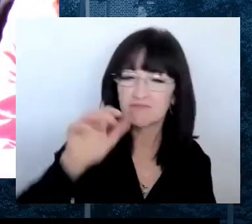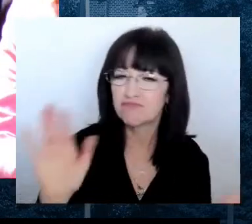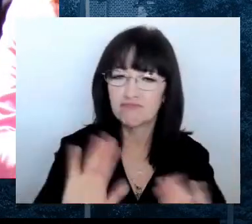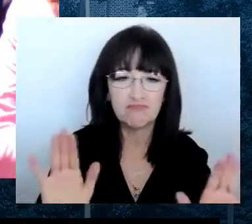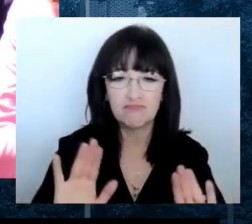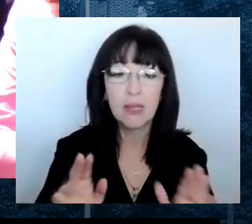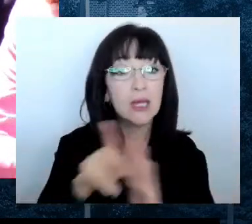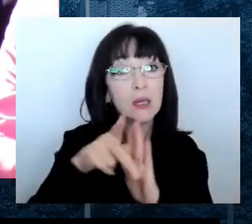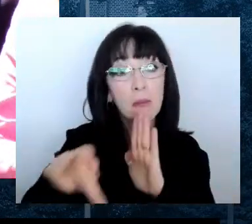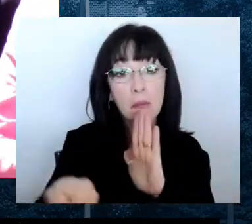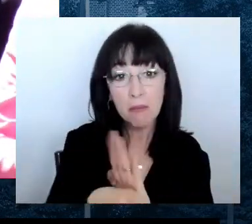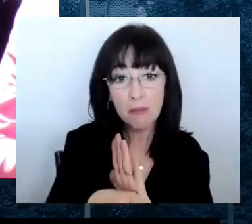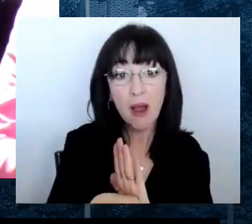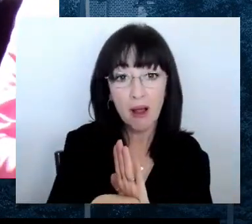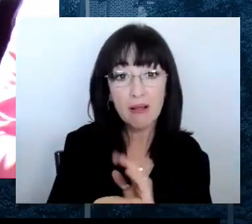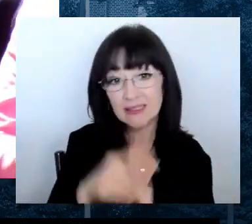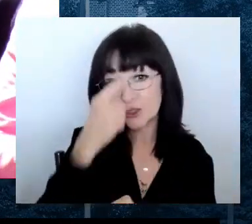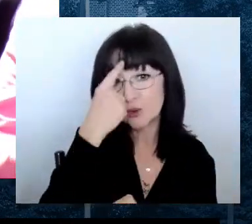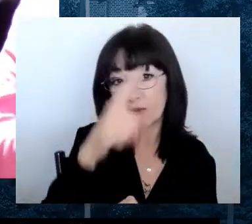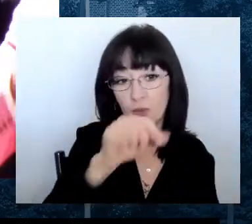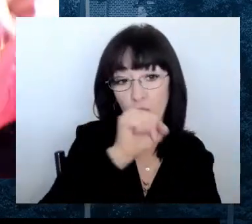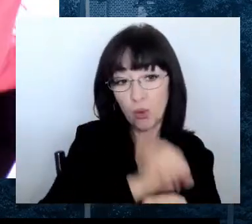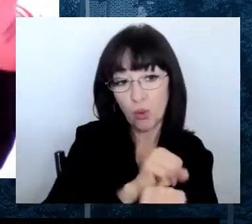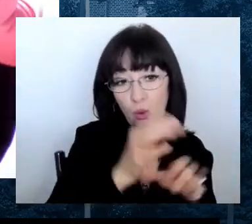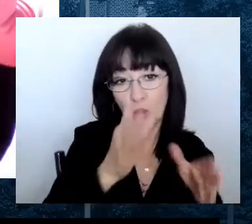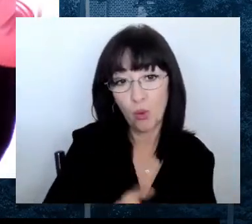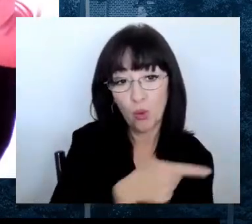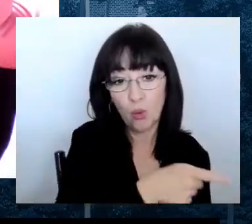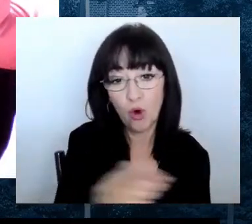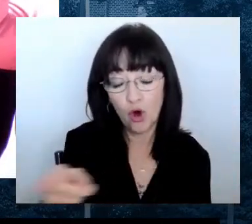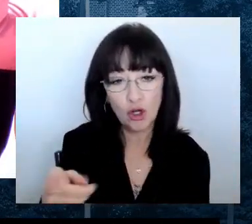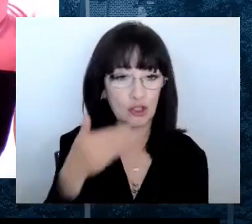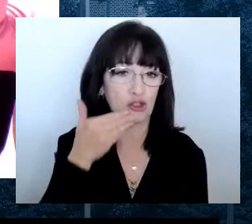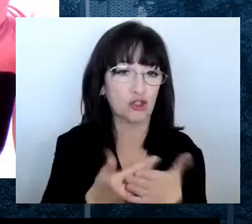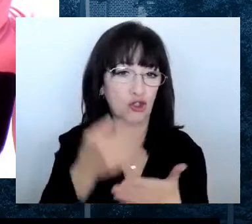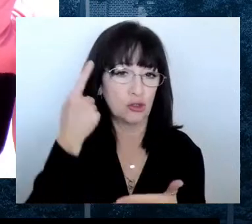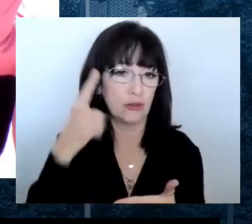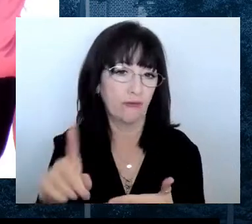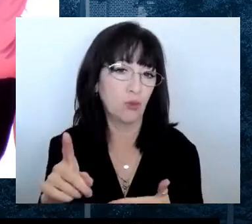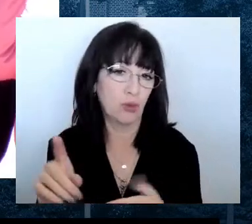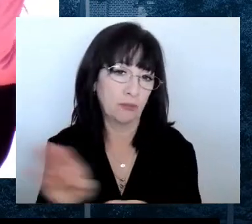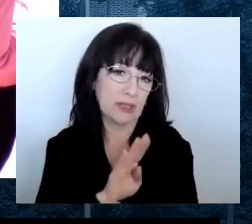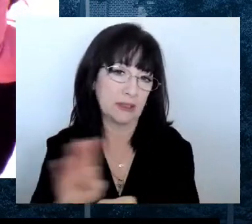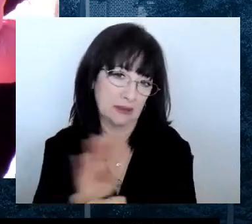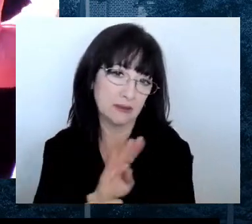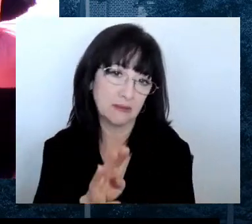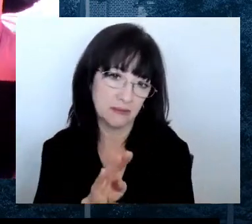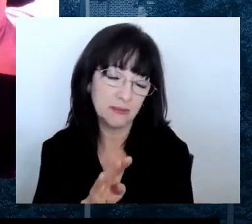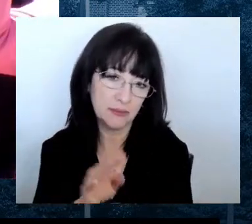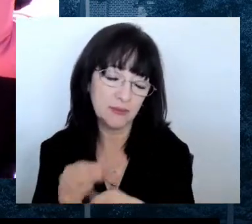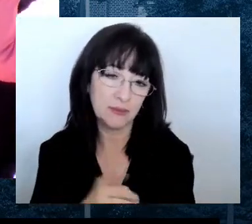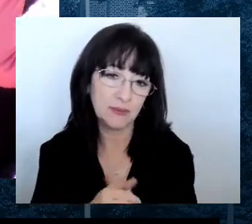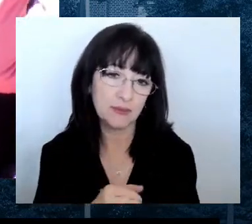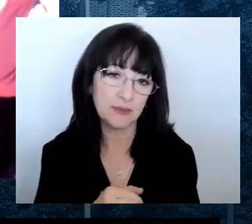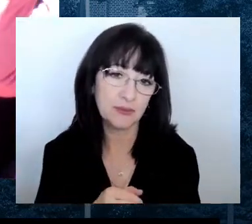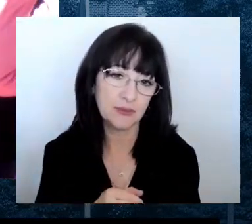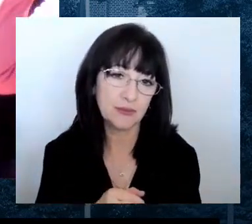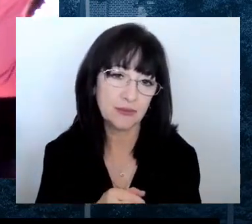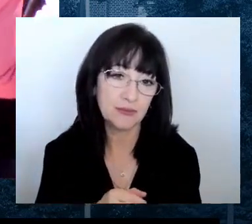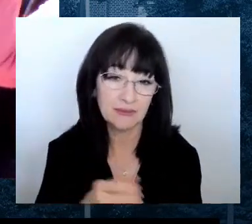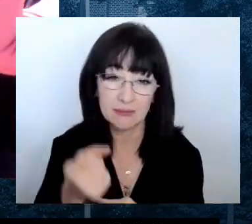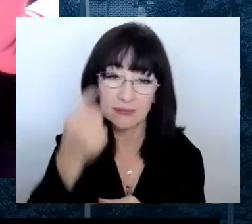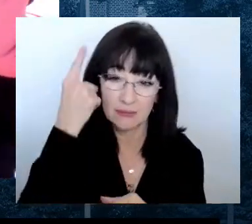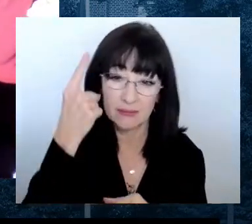workers are, in my view, by definition, good for business. This legislation will be a game changer